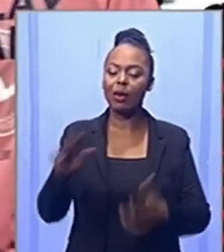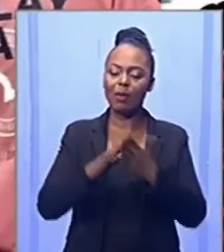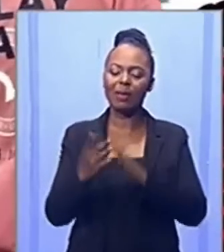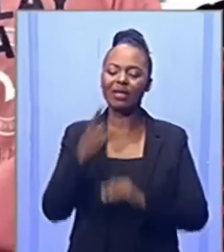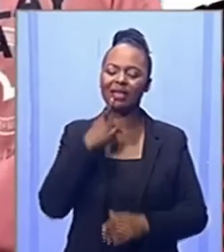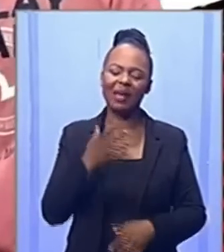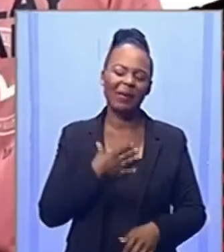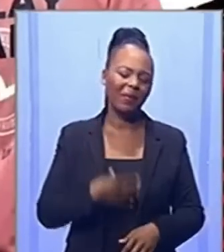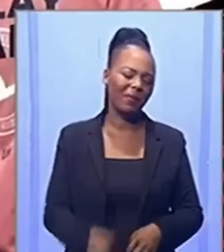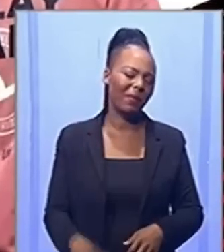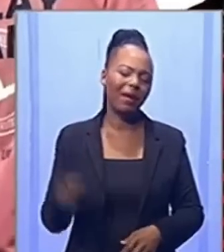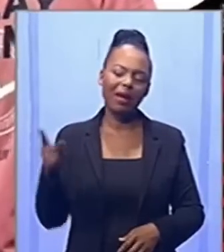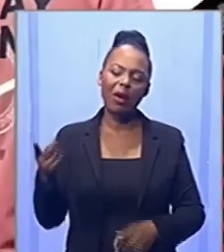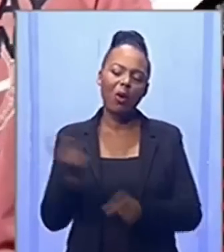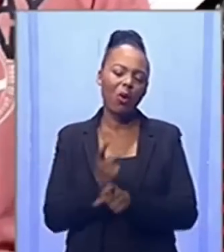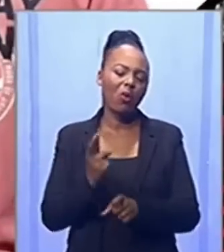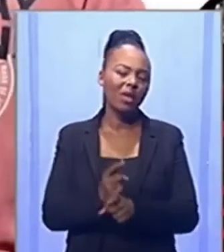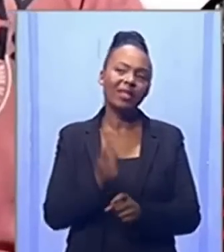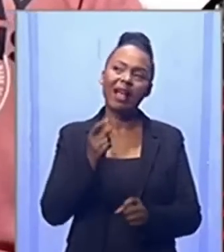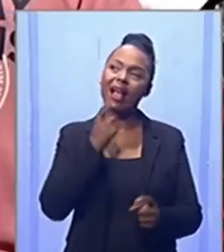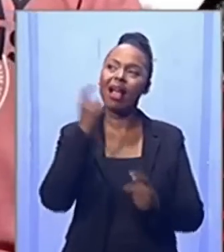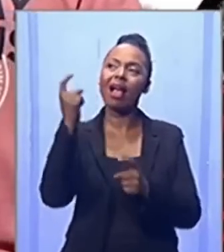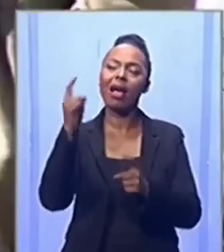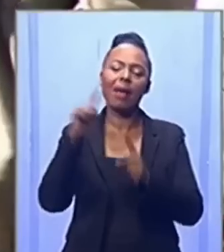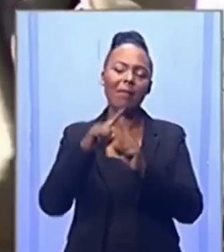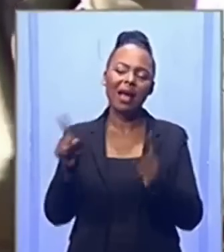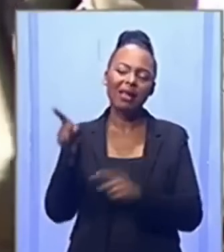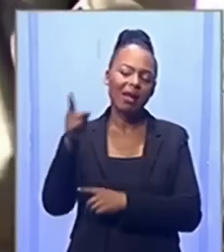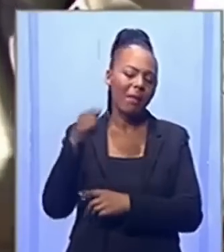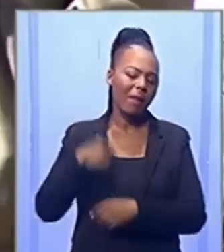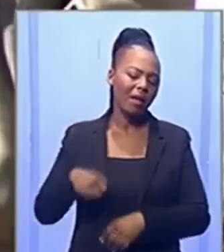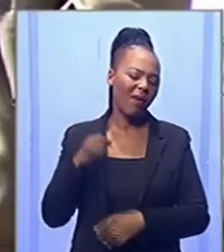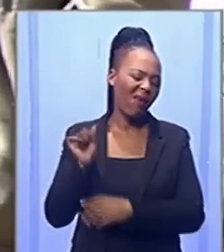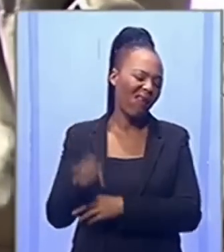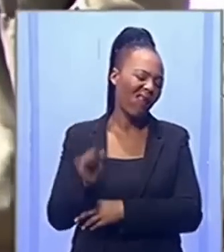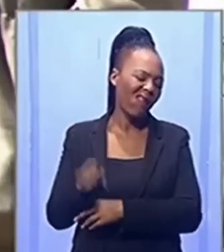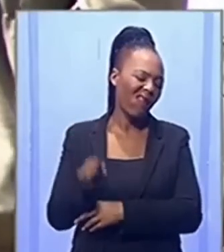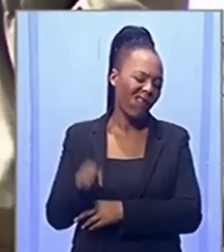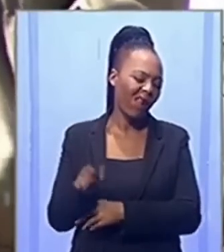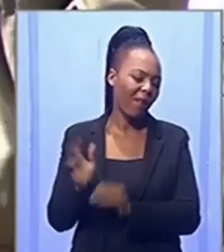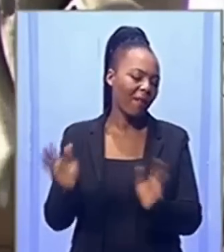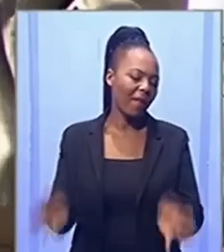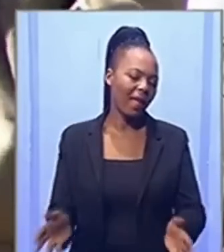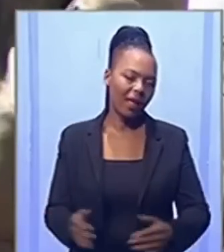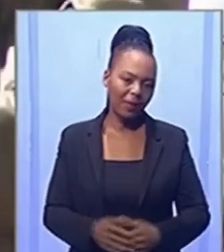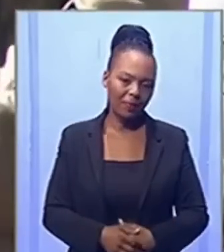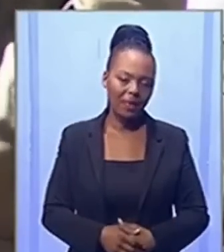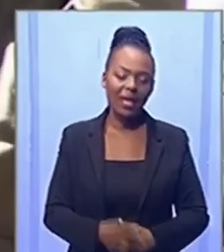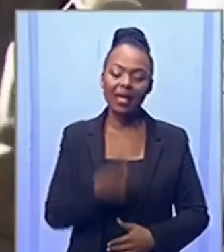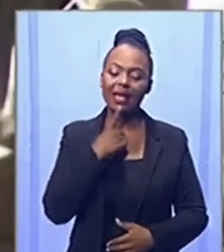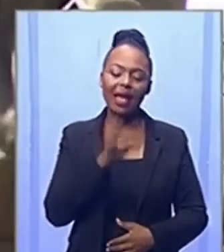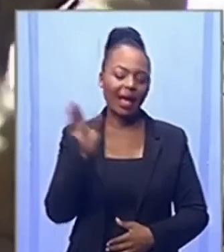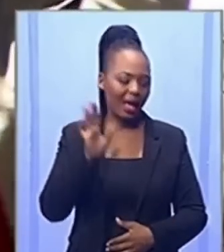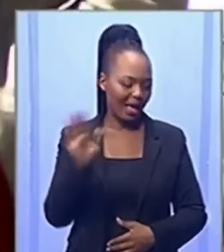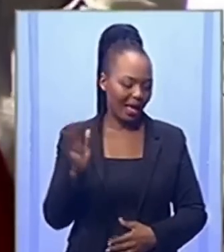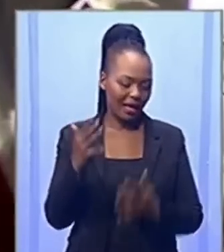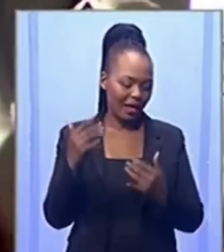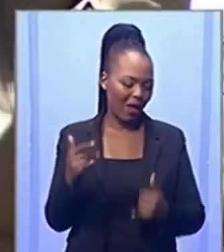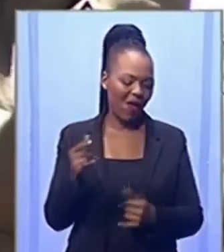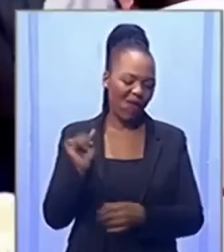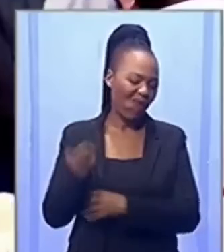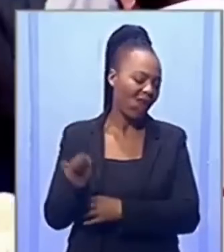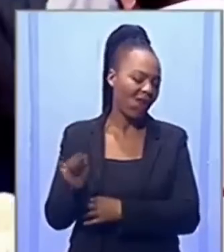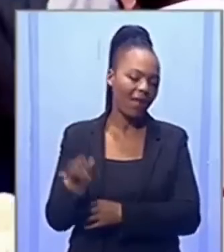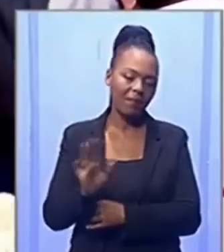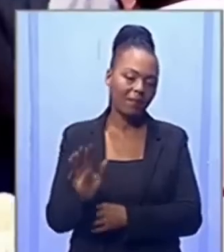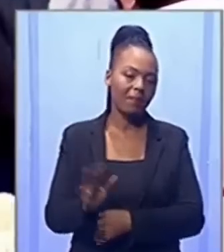wa Moqhaka mme ba batla gore masepala o ba akanye tsamaiso ya one gape o ba abele ditsha. Go tloa 2006 ntse